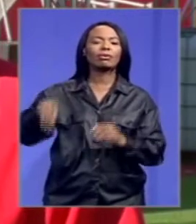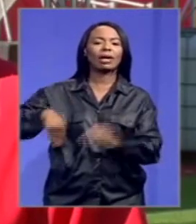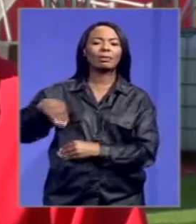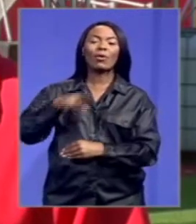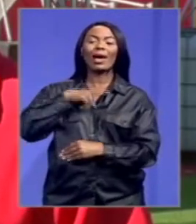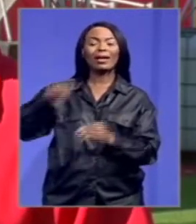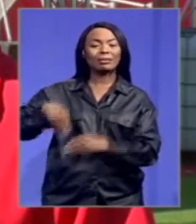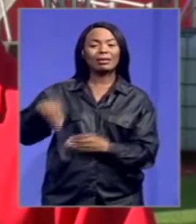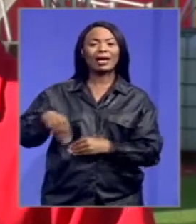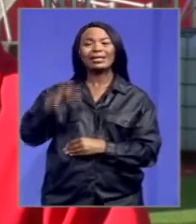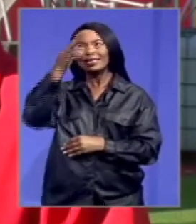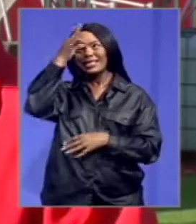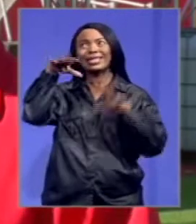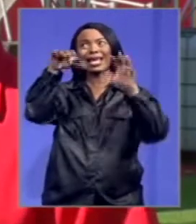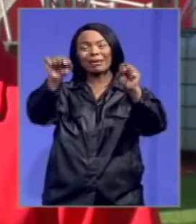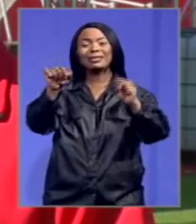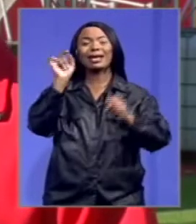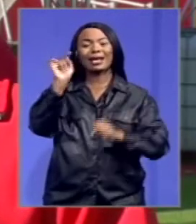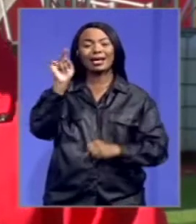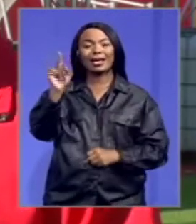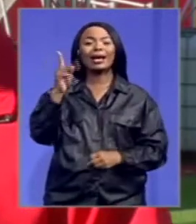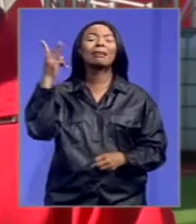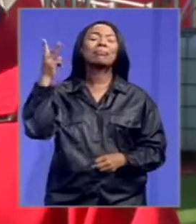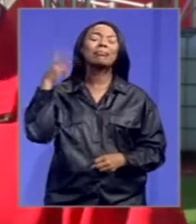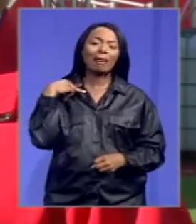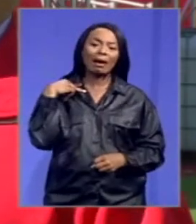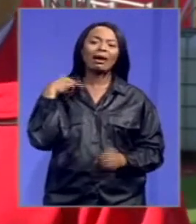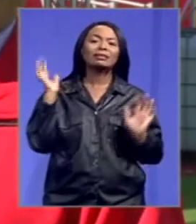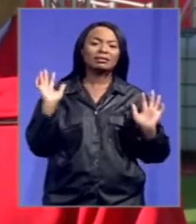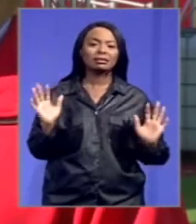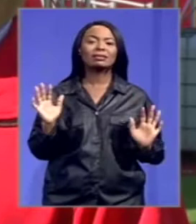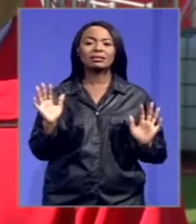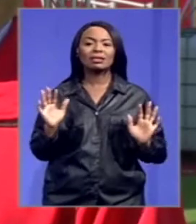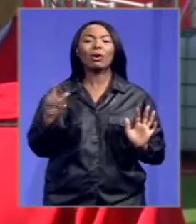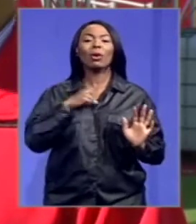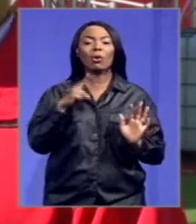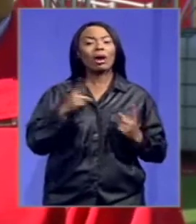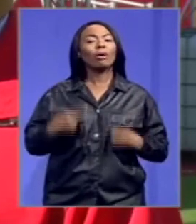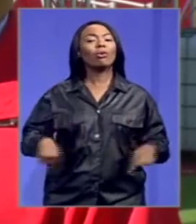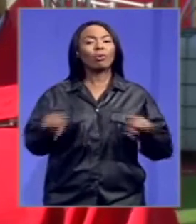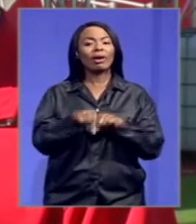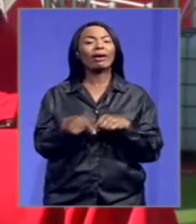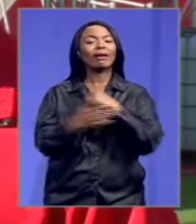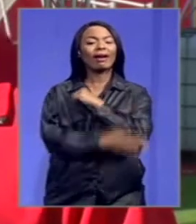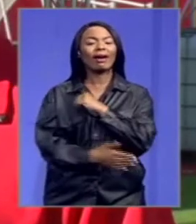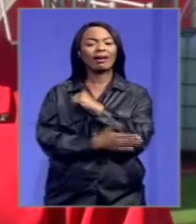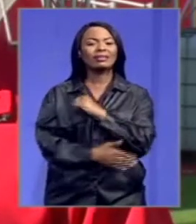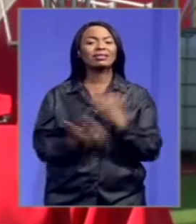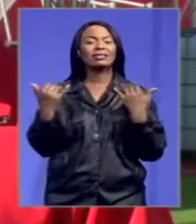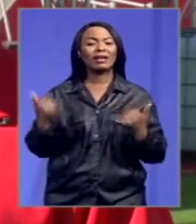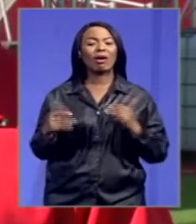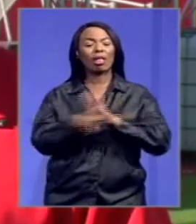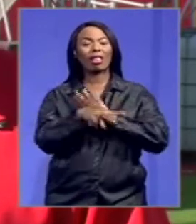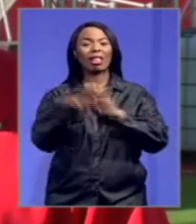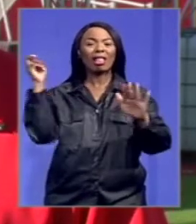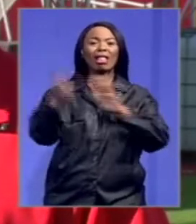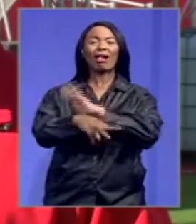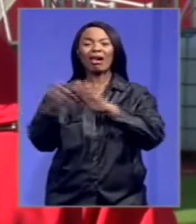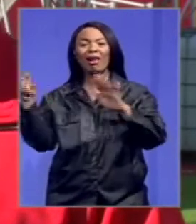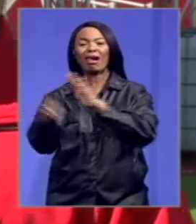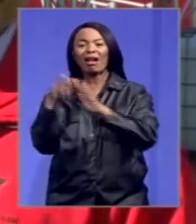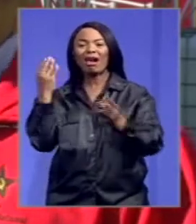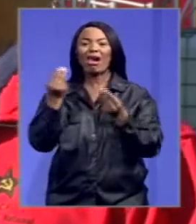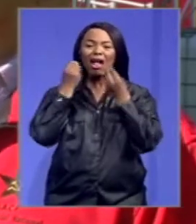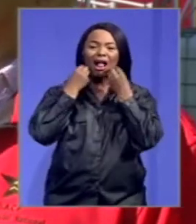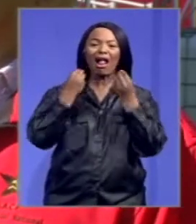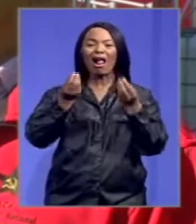embarrassing. That as a country we could actually find ourselves this kind of theft and repurposing of